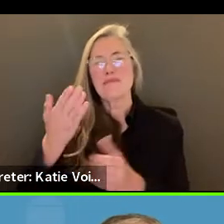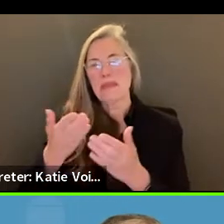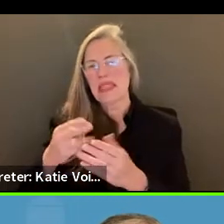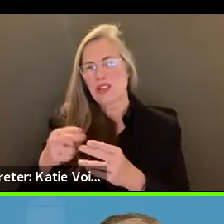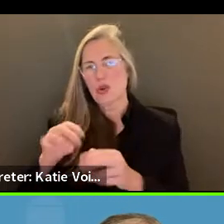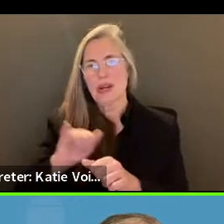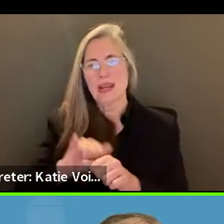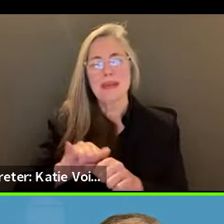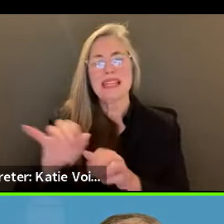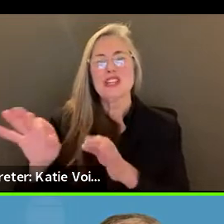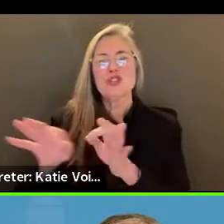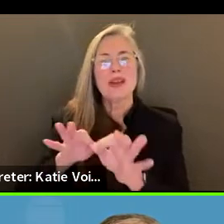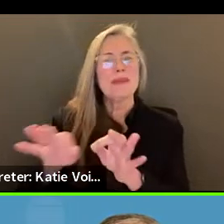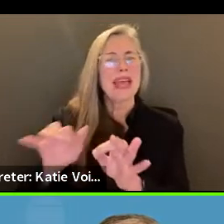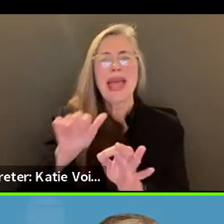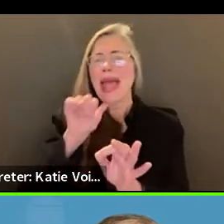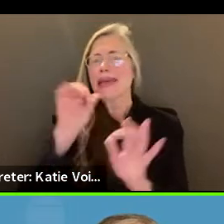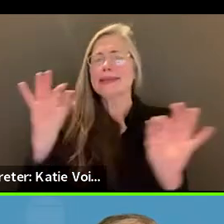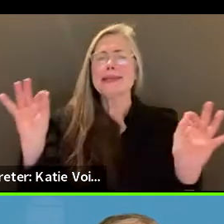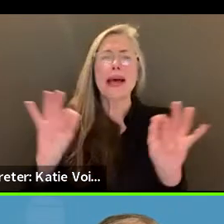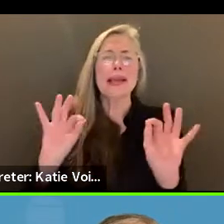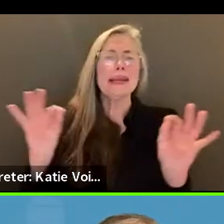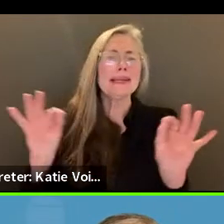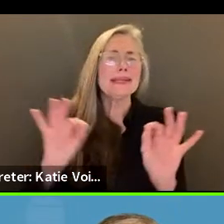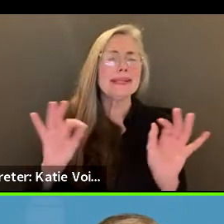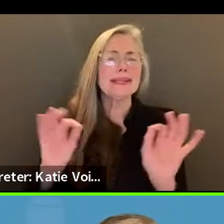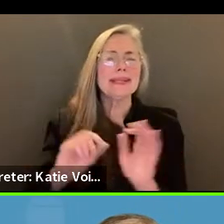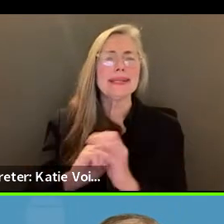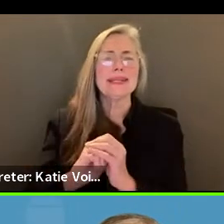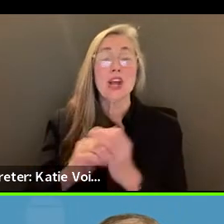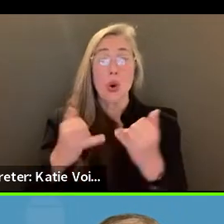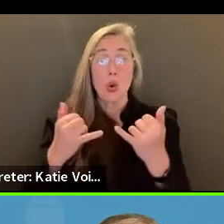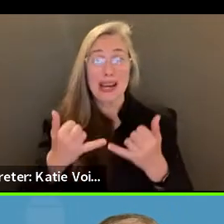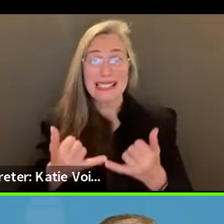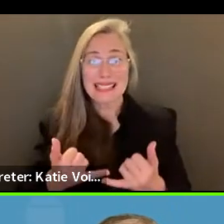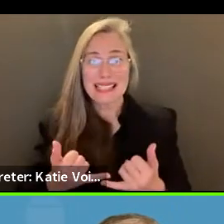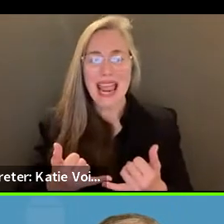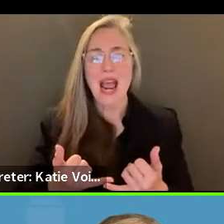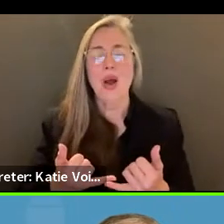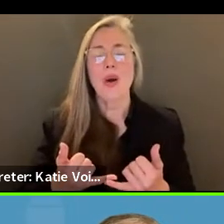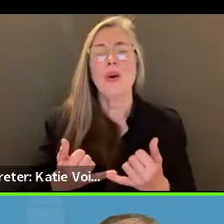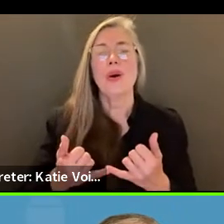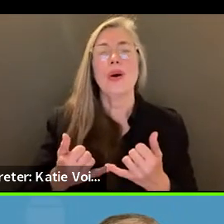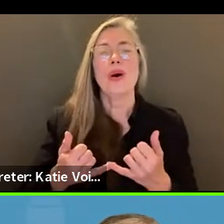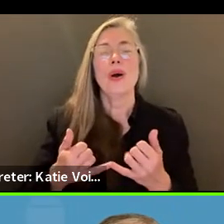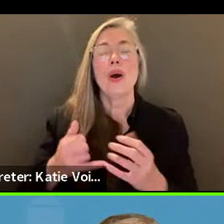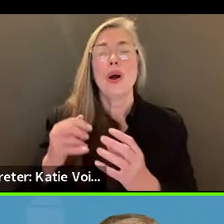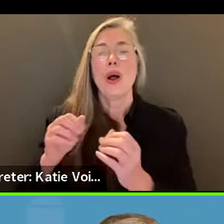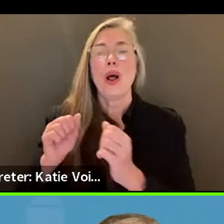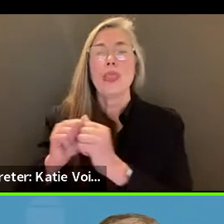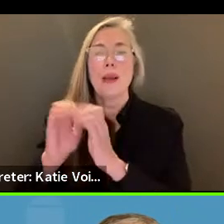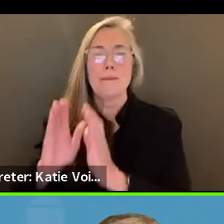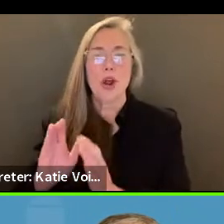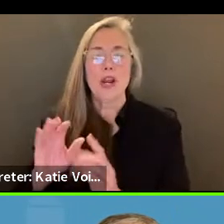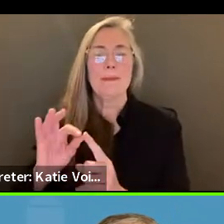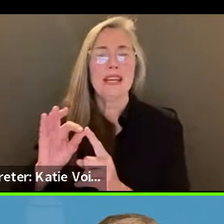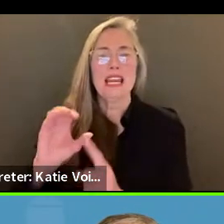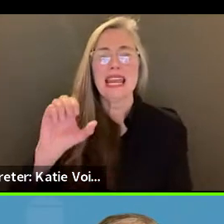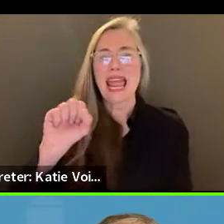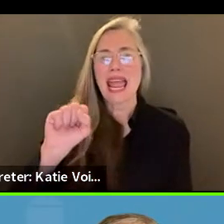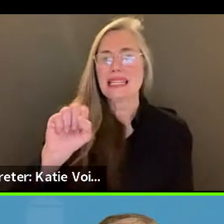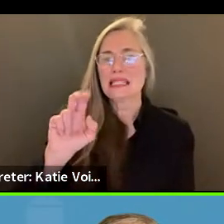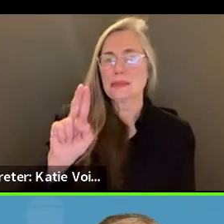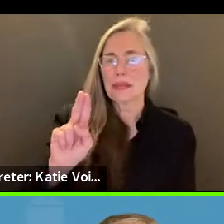as non-existent, where now partners, particularly USD staff,